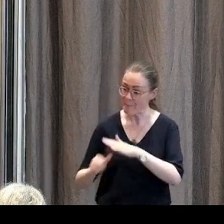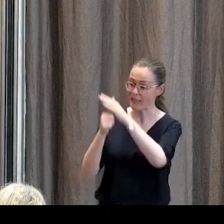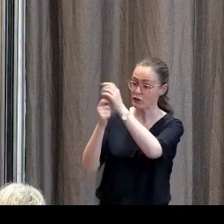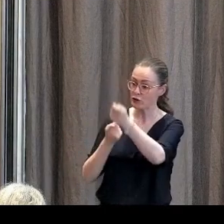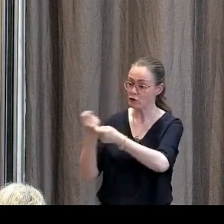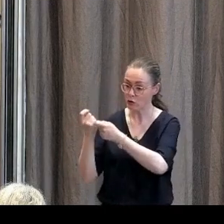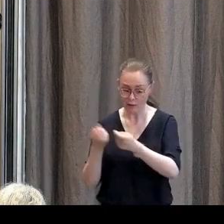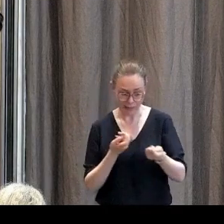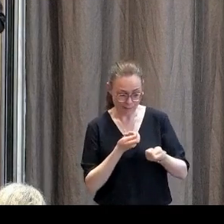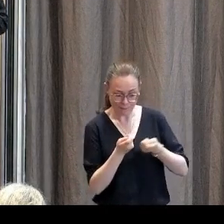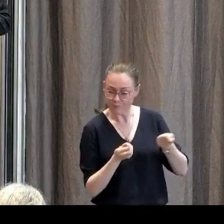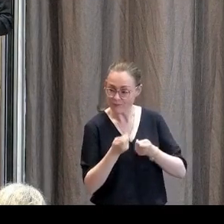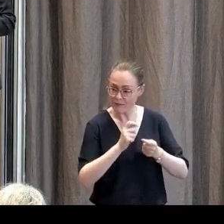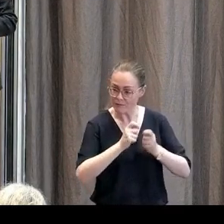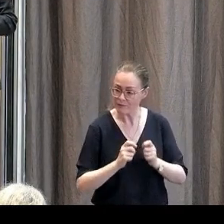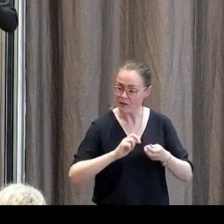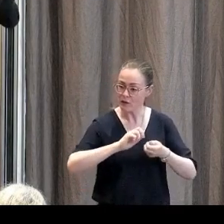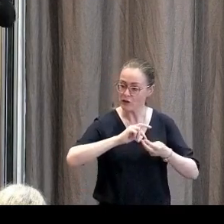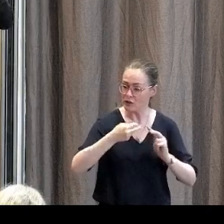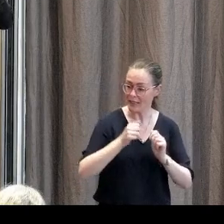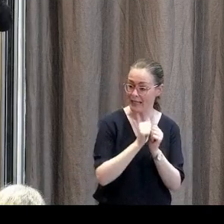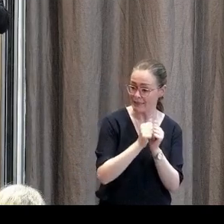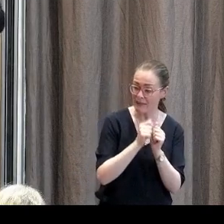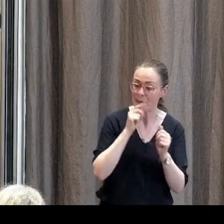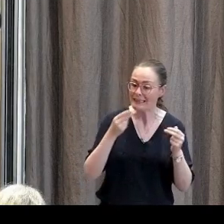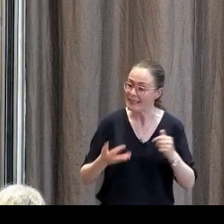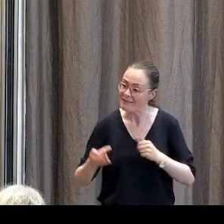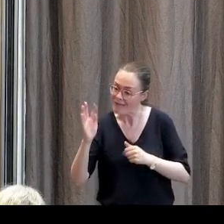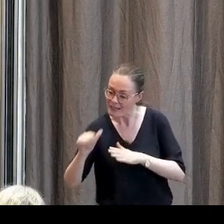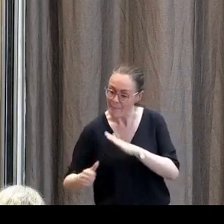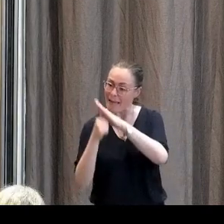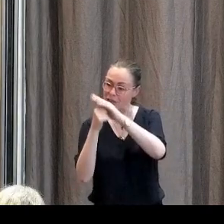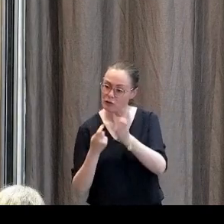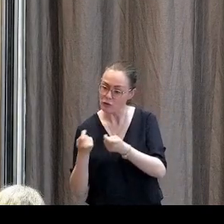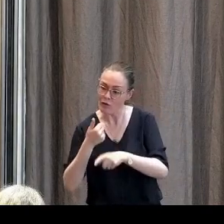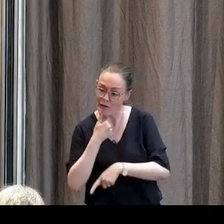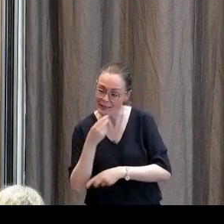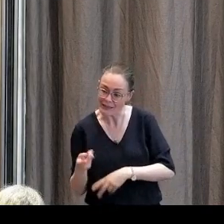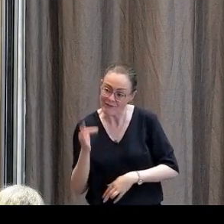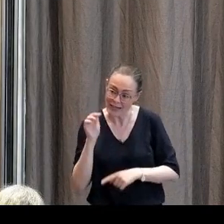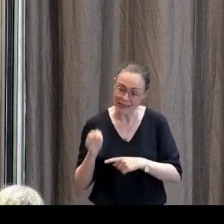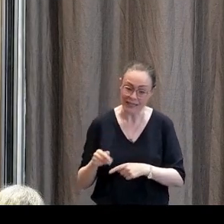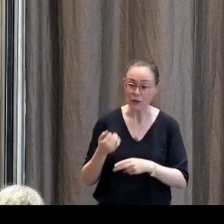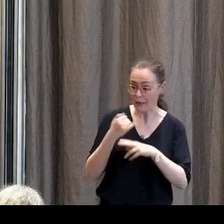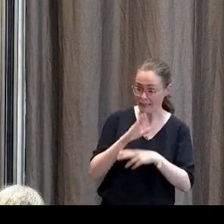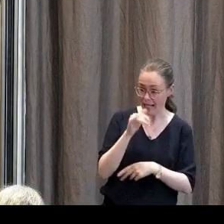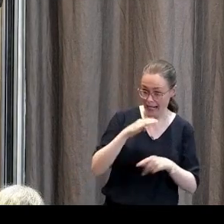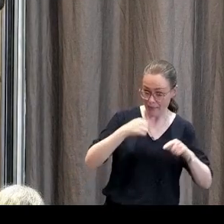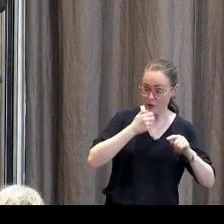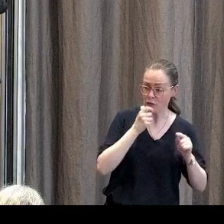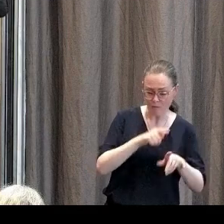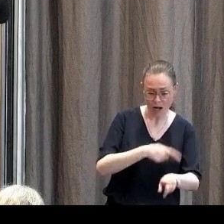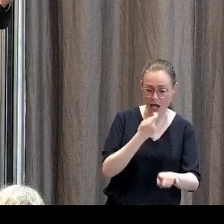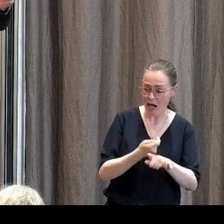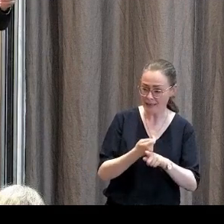then you can adjust gene activity. But you have to find the master controller, right? So this is what we've been doing in the lab in Dublin for a long